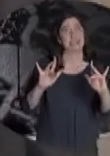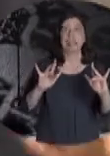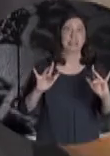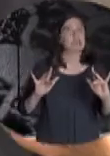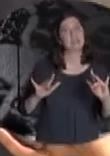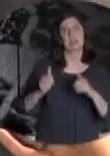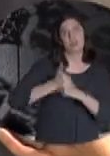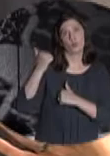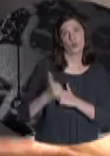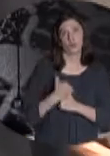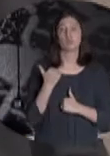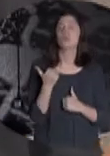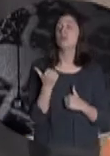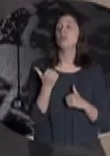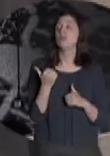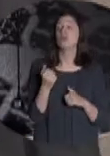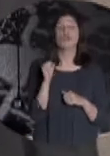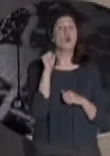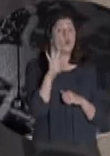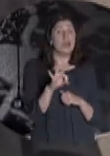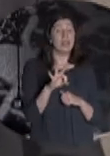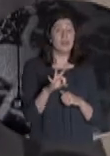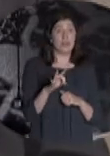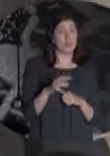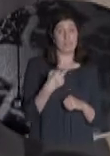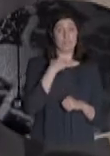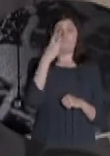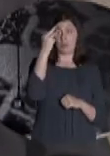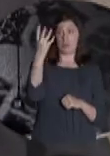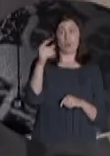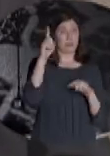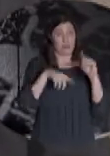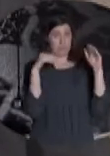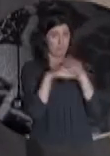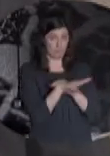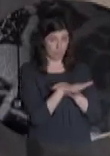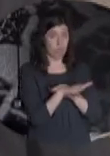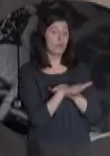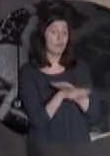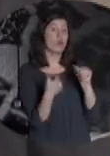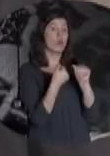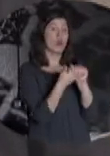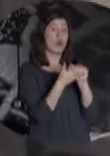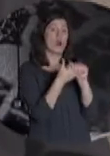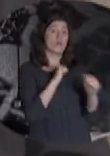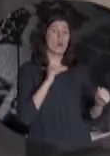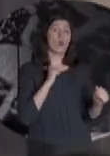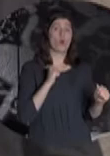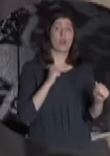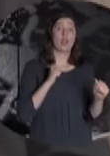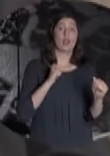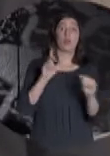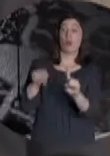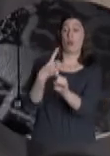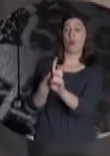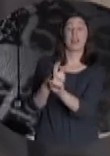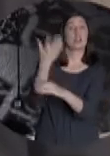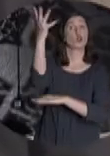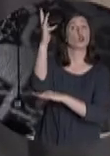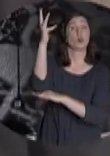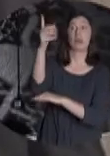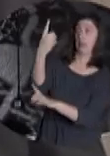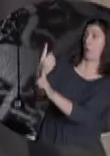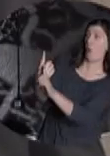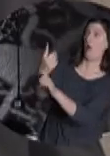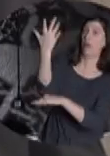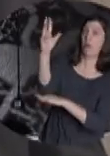strike you. And so in that regard also, if you do get stuck outside and you can't make it inside, stay away from isolated tall trees. Try to find